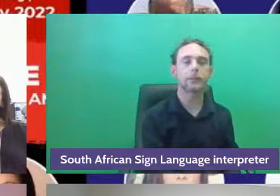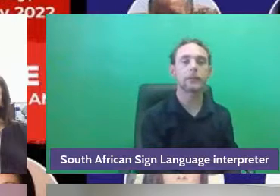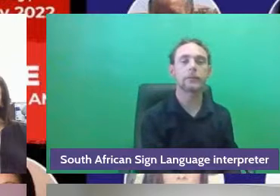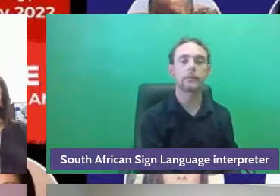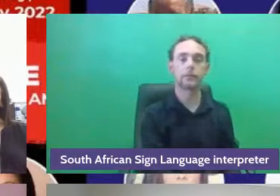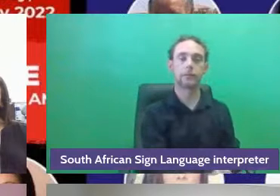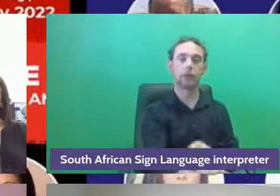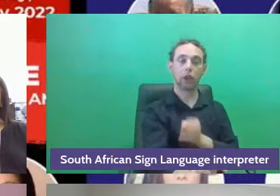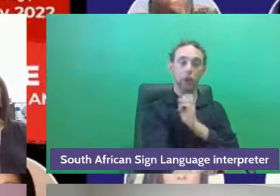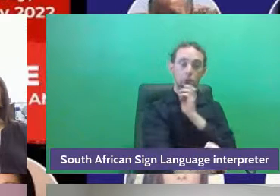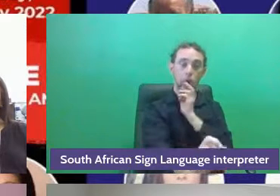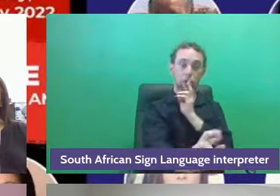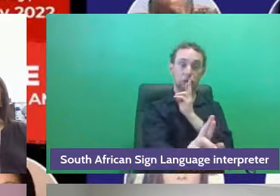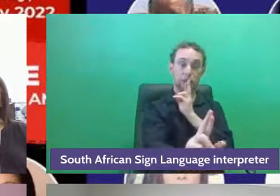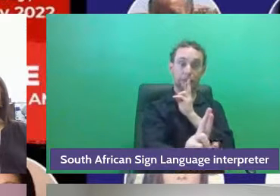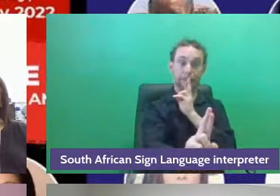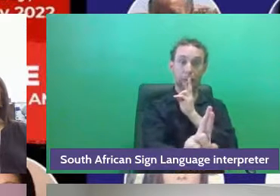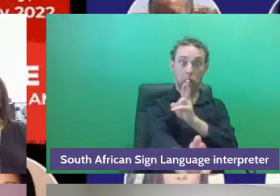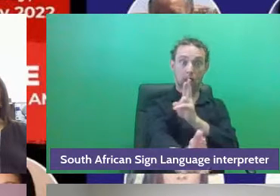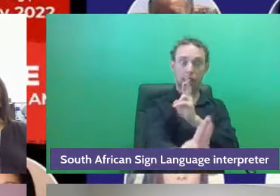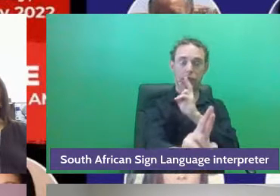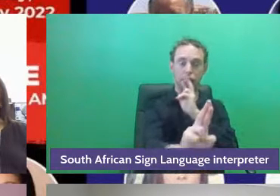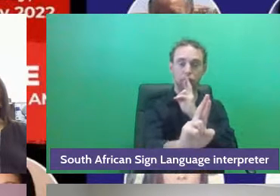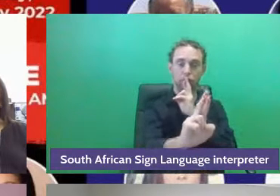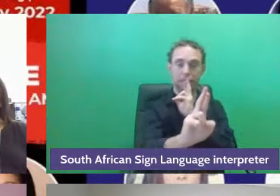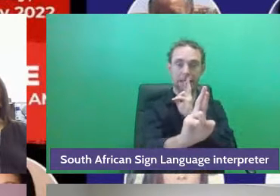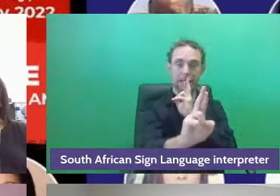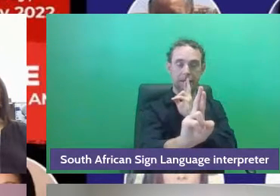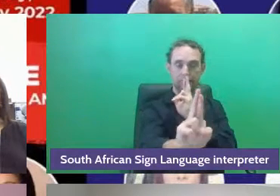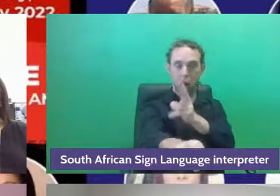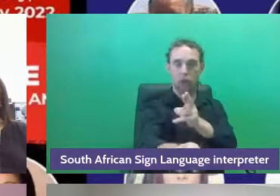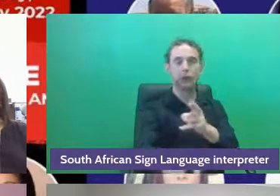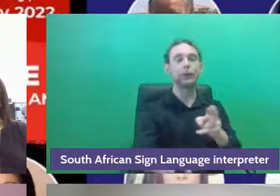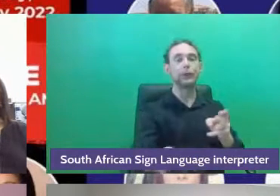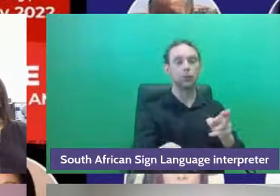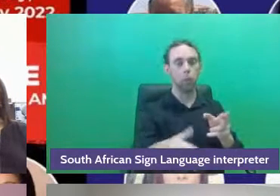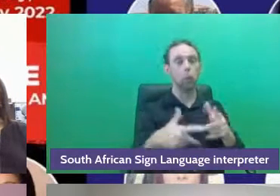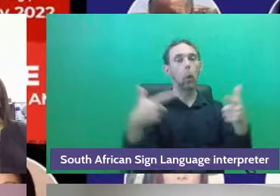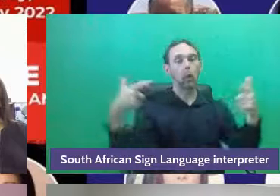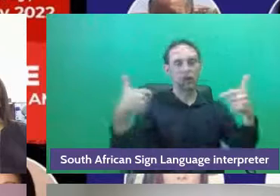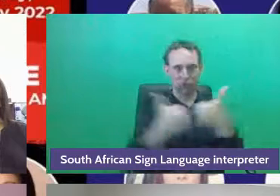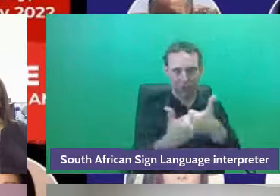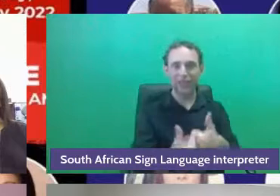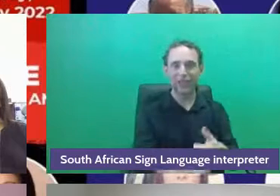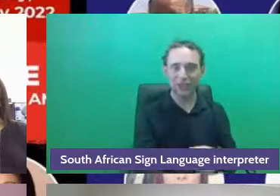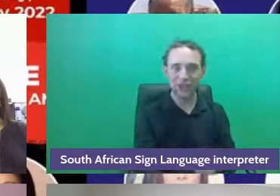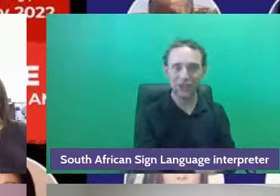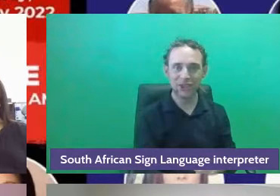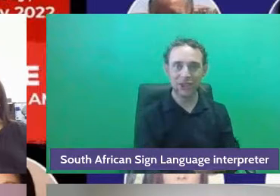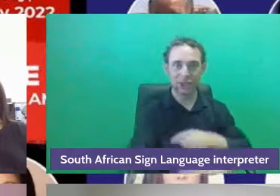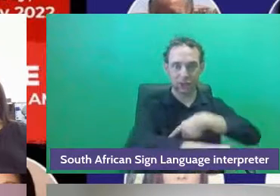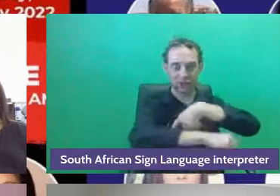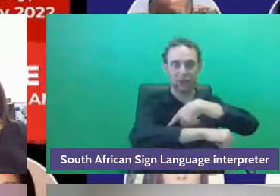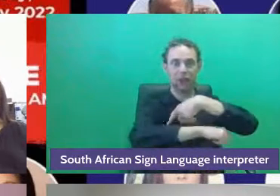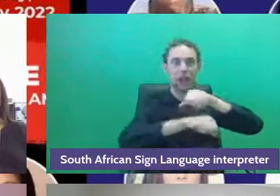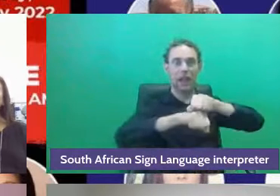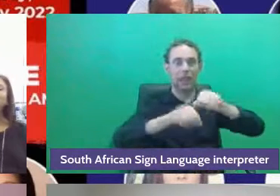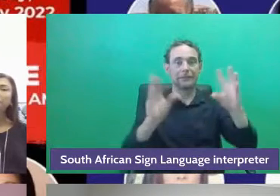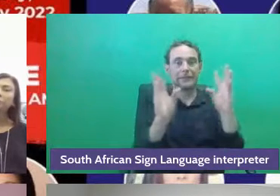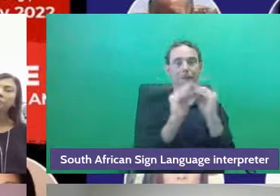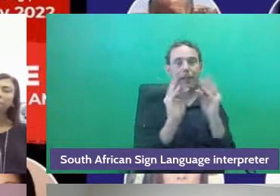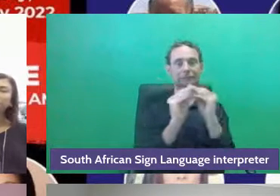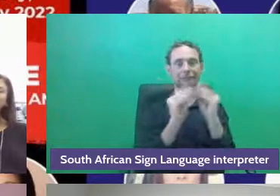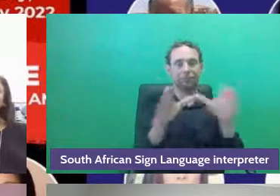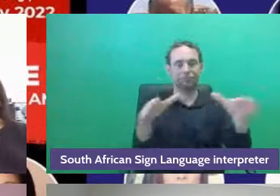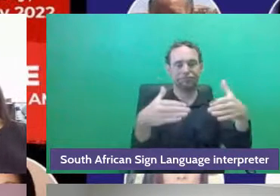response, is another barrier which was highlighted at all levels leading up to the summit. And